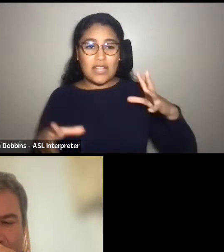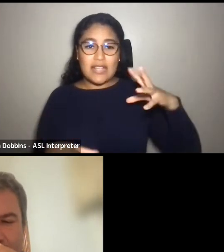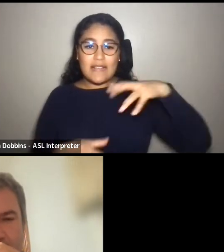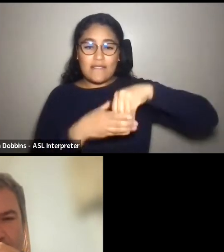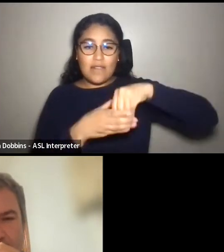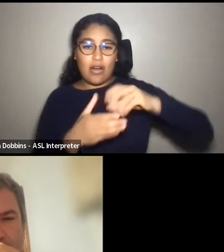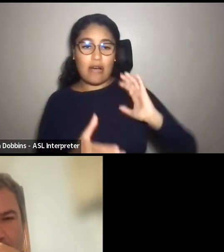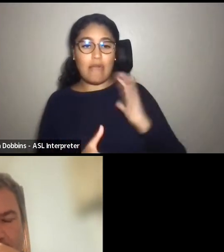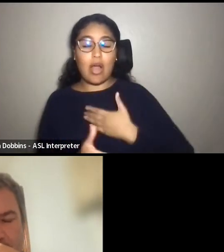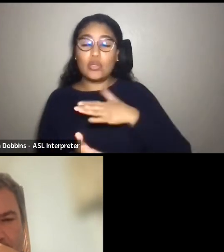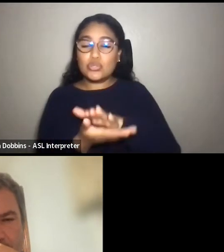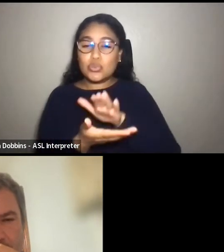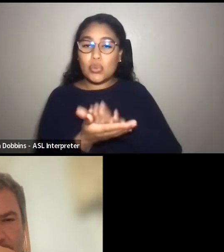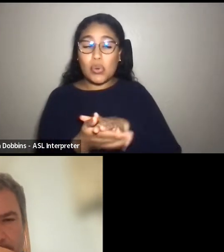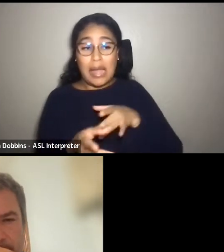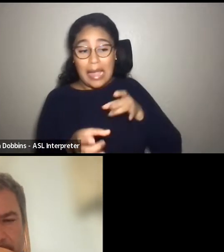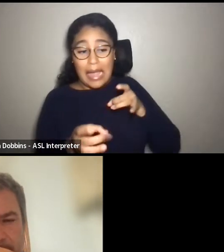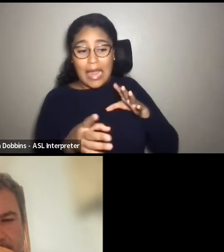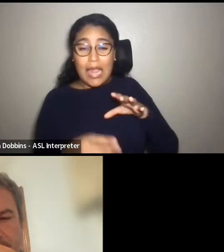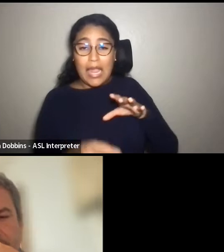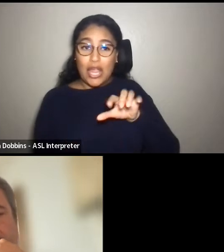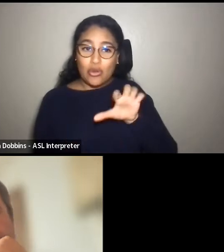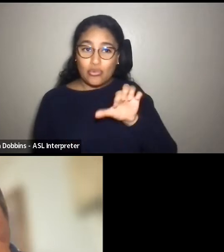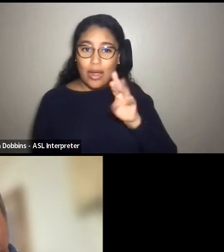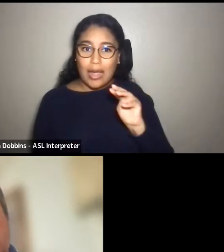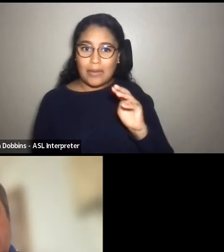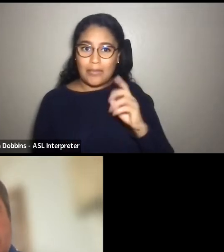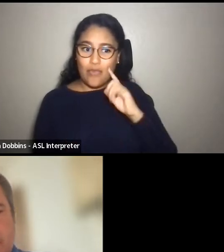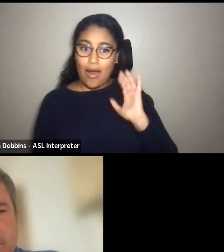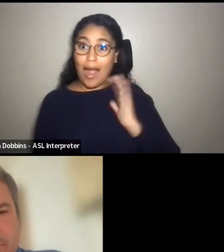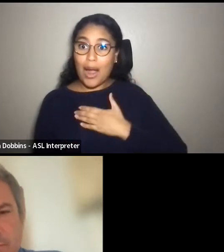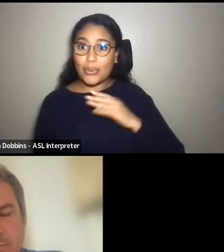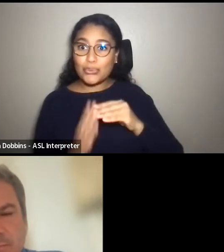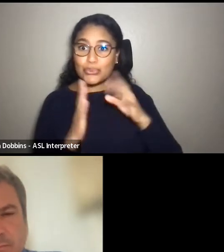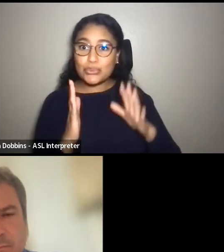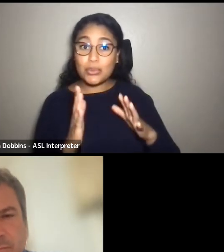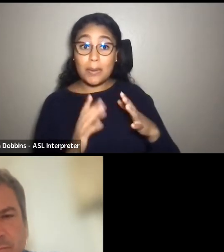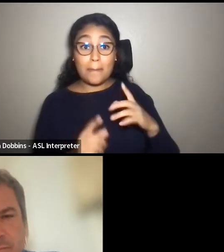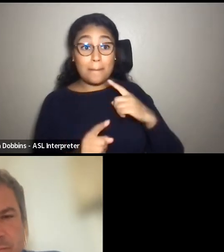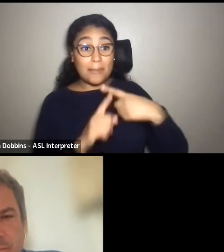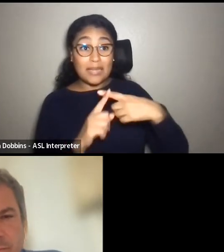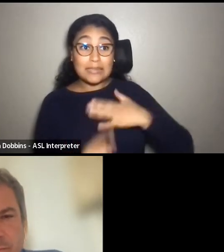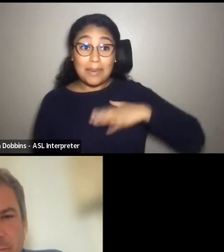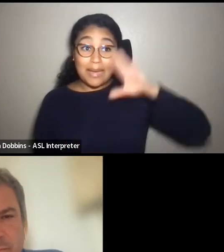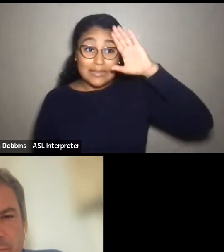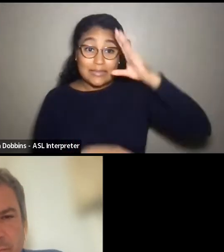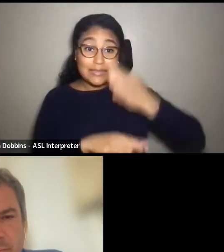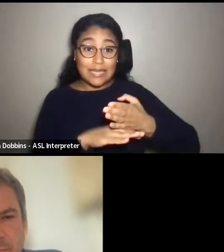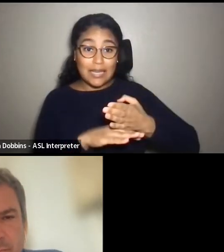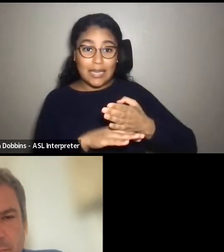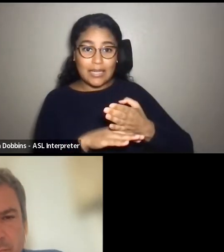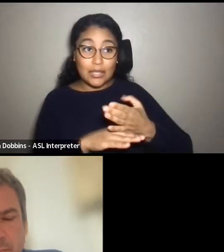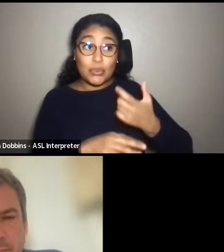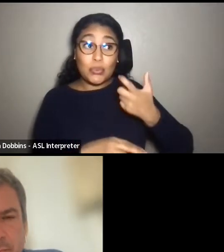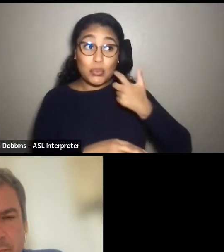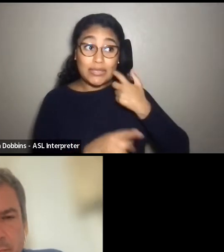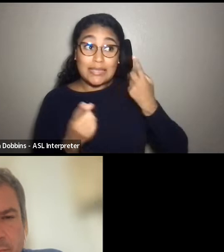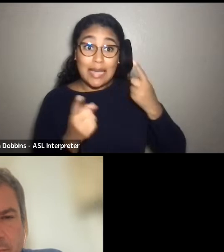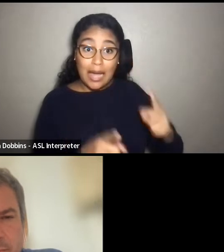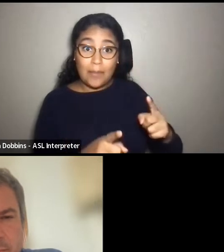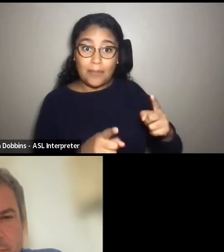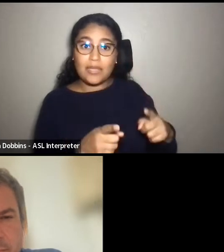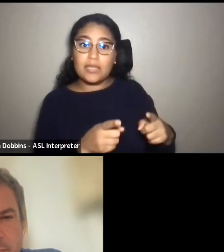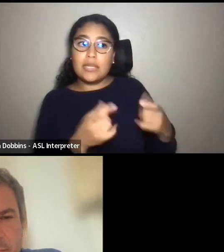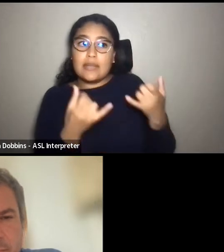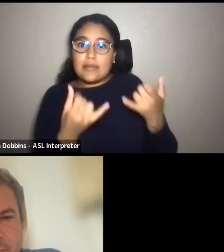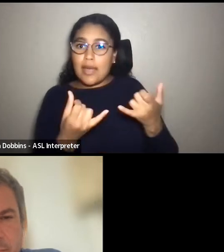campuses and the hate crimes that have been perpetrated on our students, including my son in the not too distant past, what's